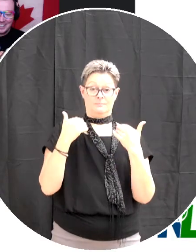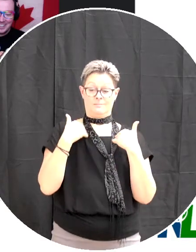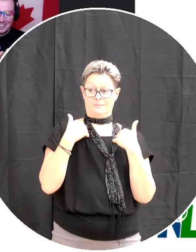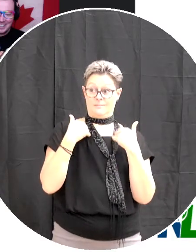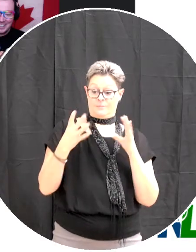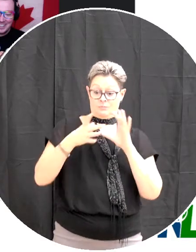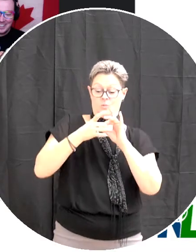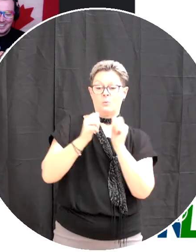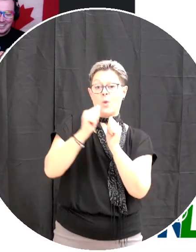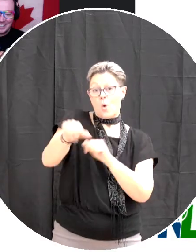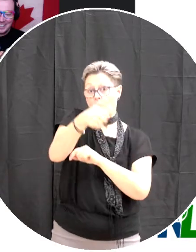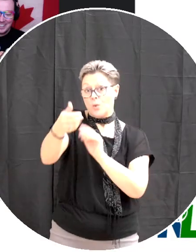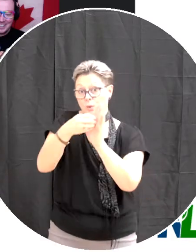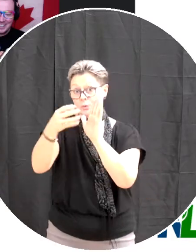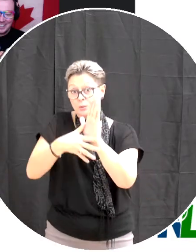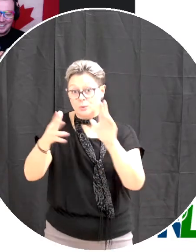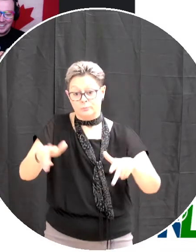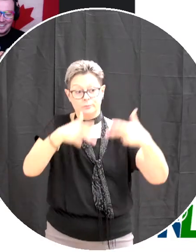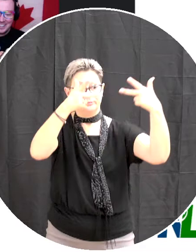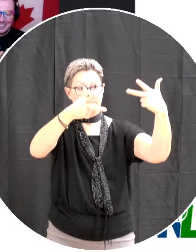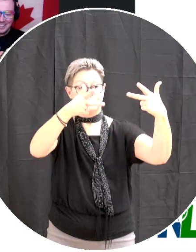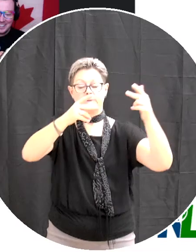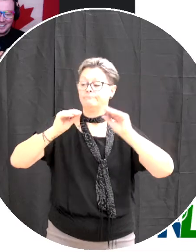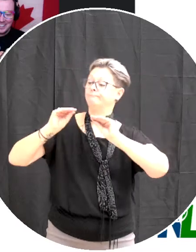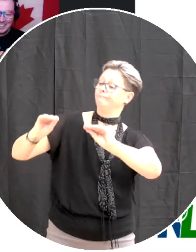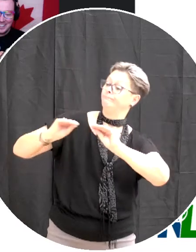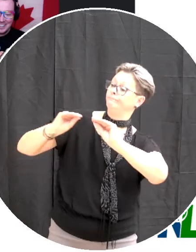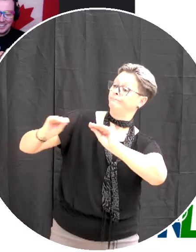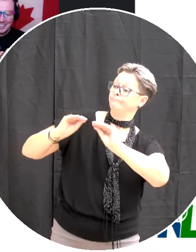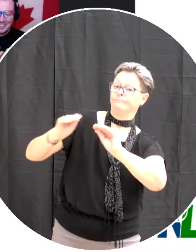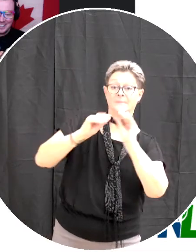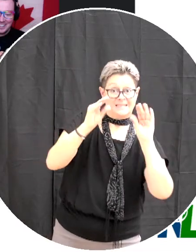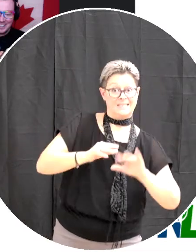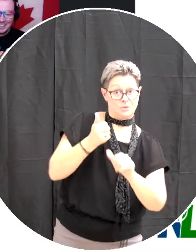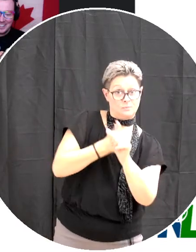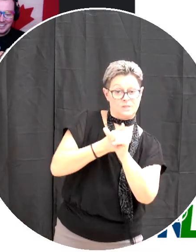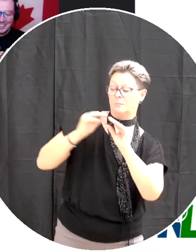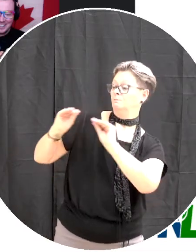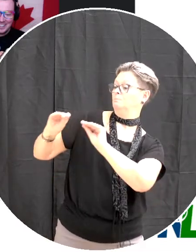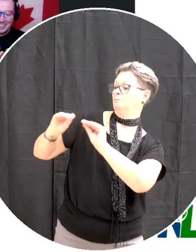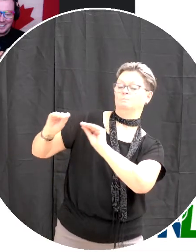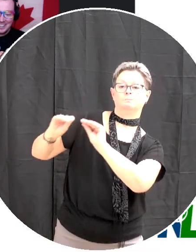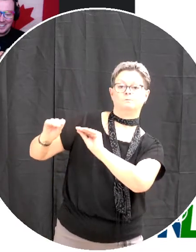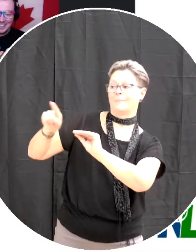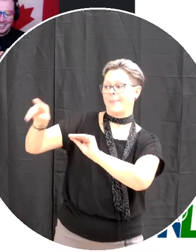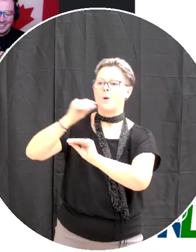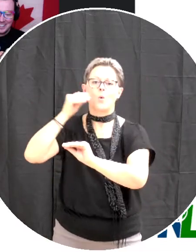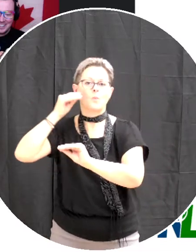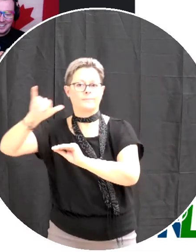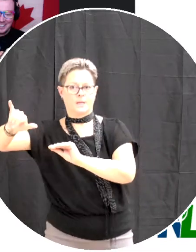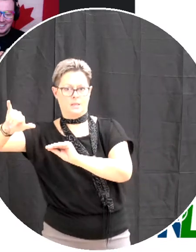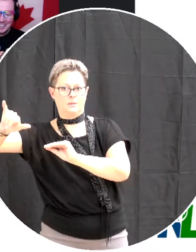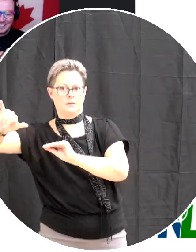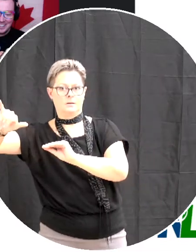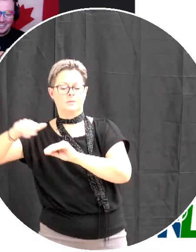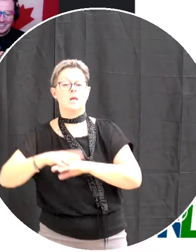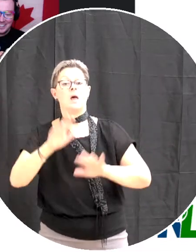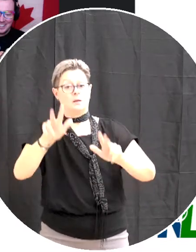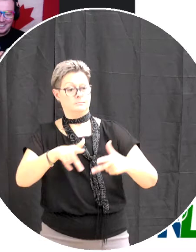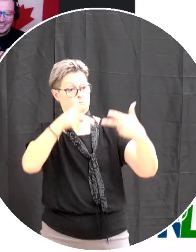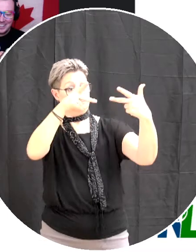and receive daily instruction from dedicated remote learning teachers. So virtual learning,